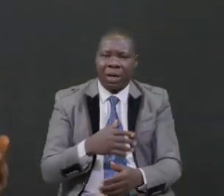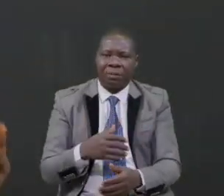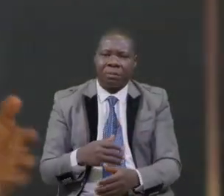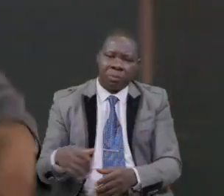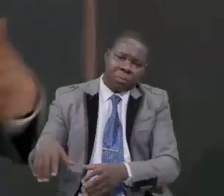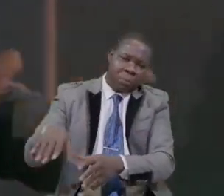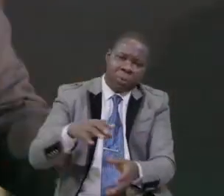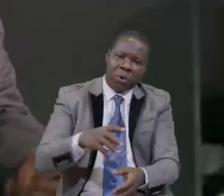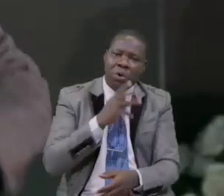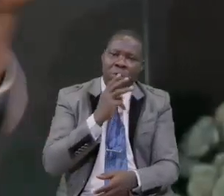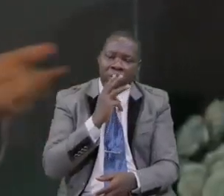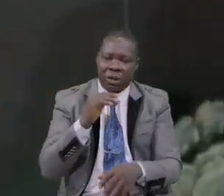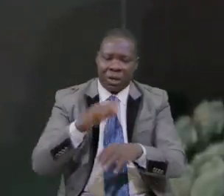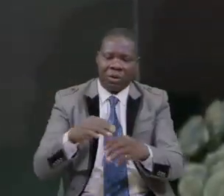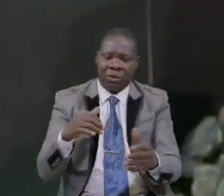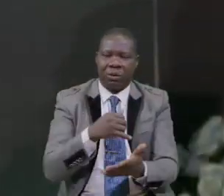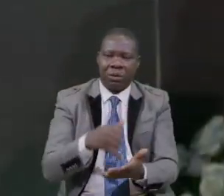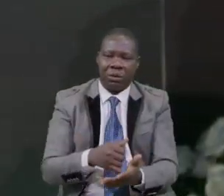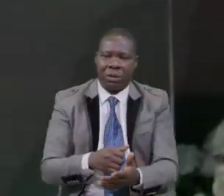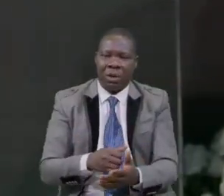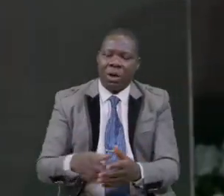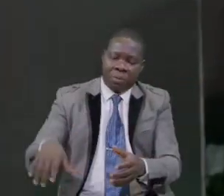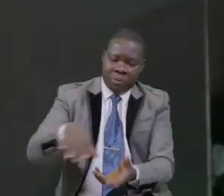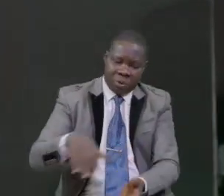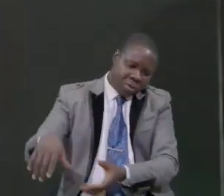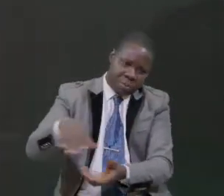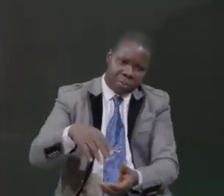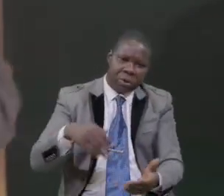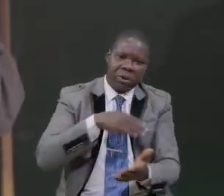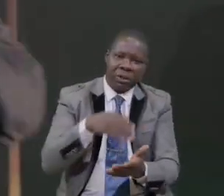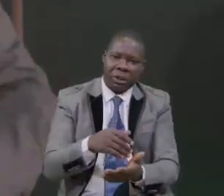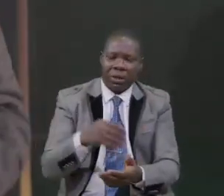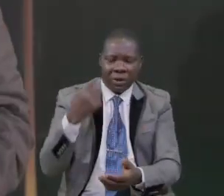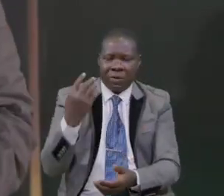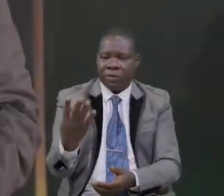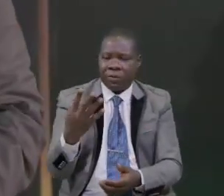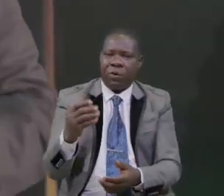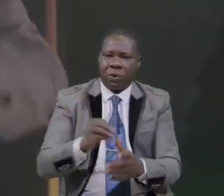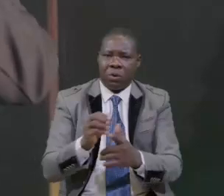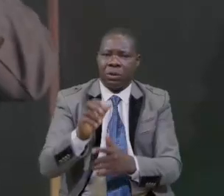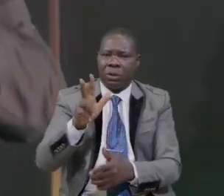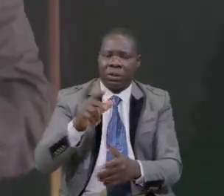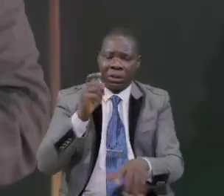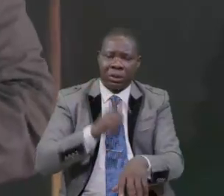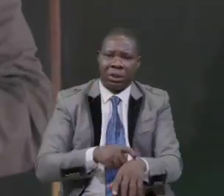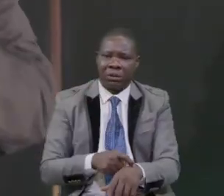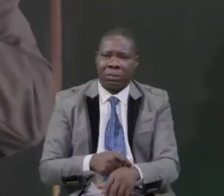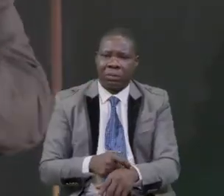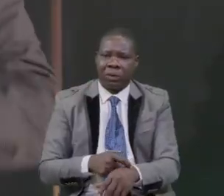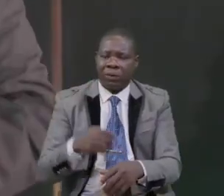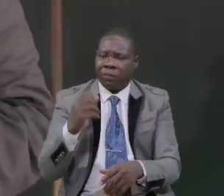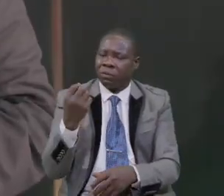barrels of water, pour again and pour again the third time, four times and three times three, 12, to represent